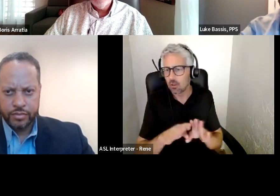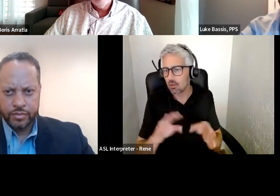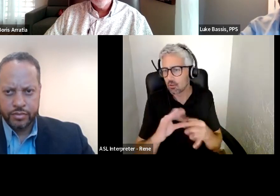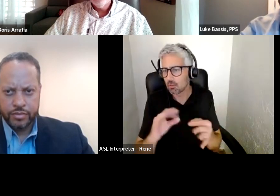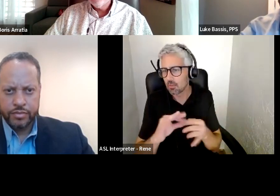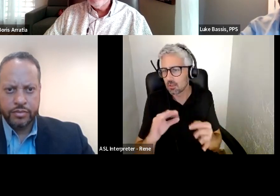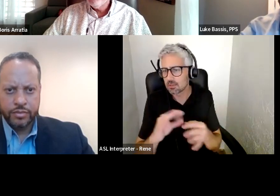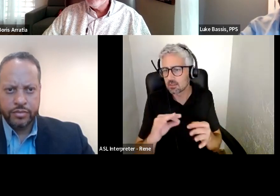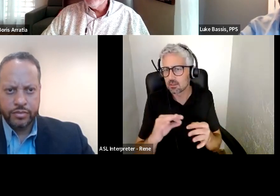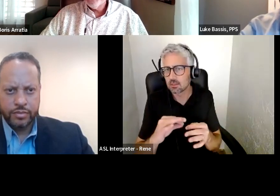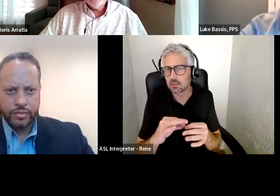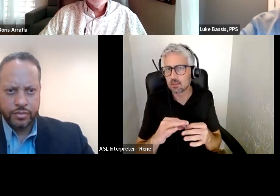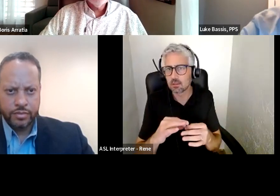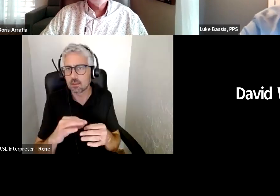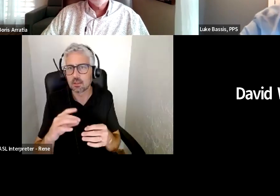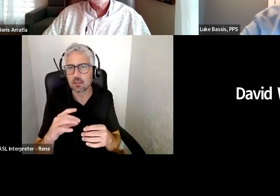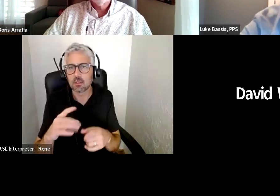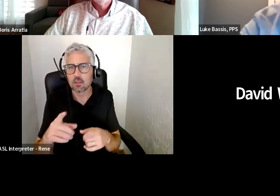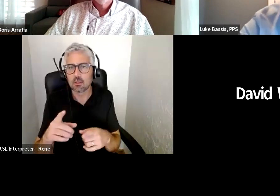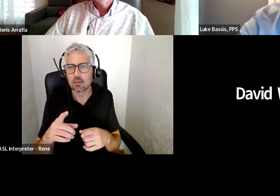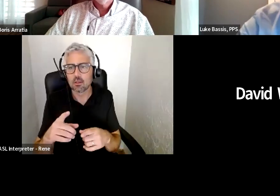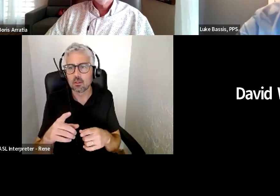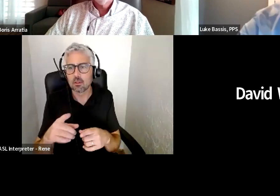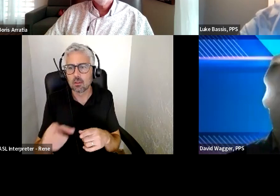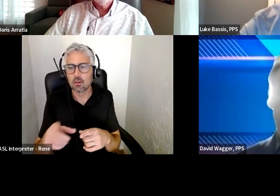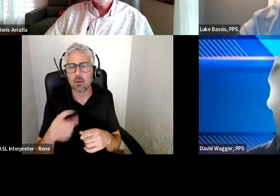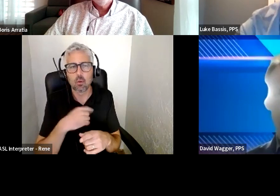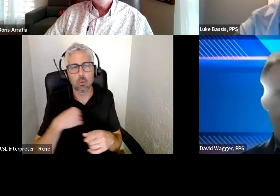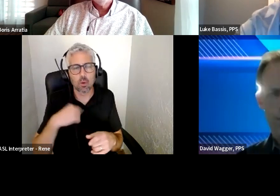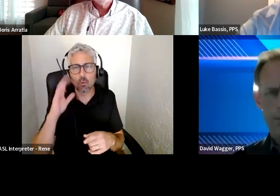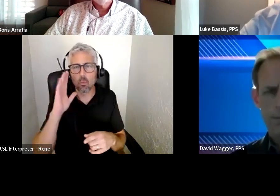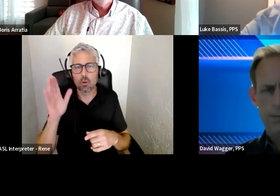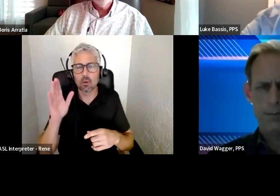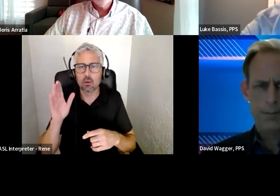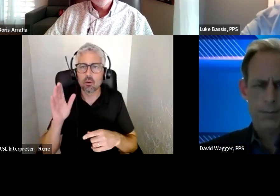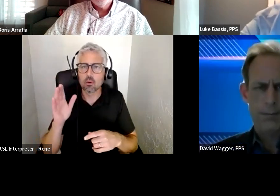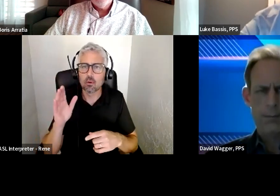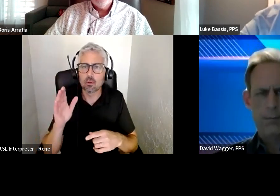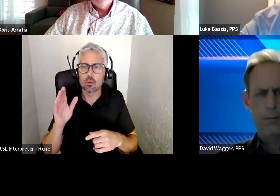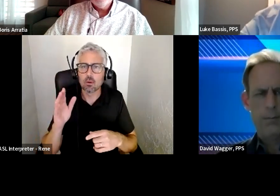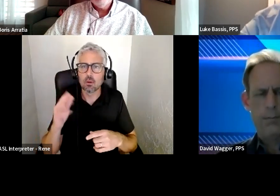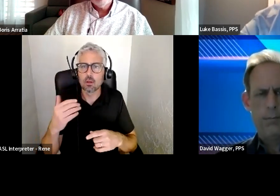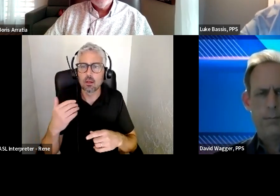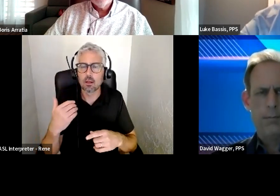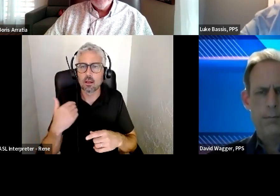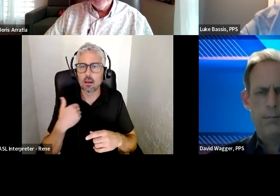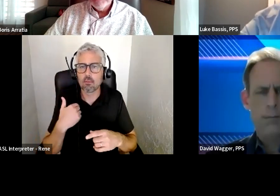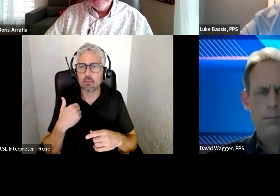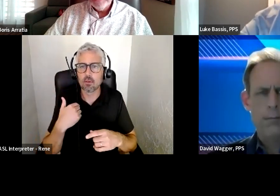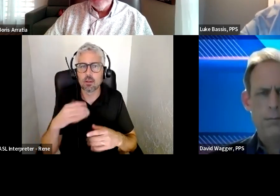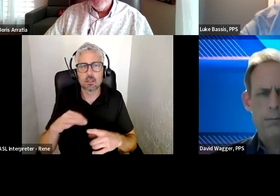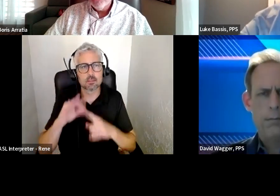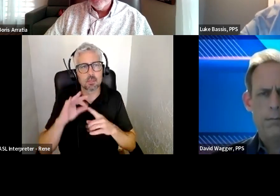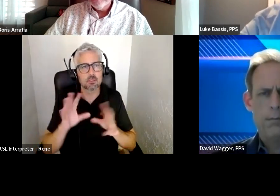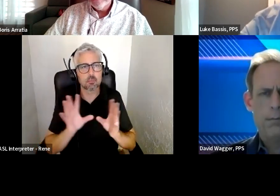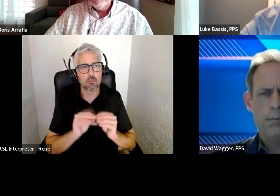adjourn. Just administrative, we're just at the top of the hour, but we're going to be holding a special